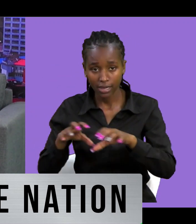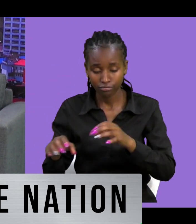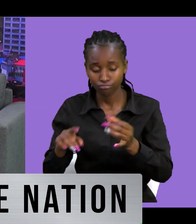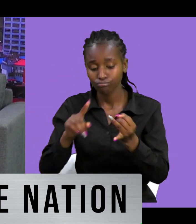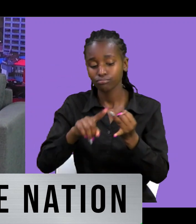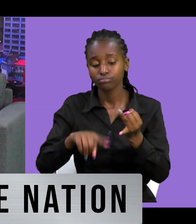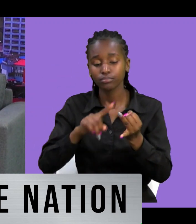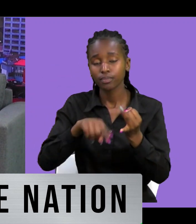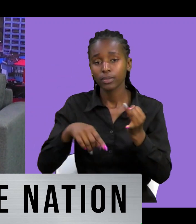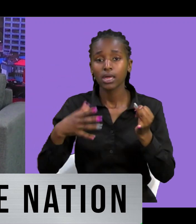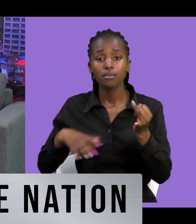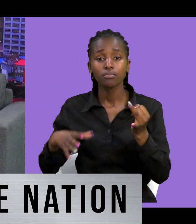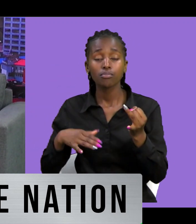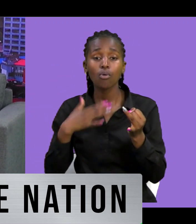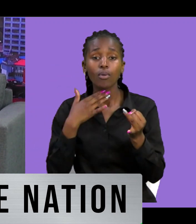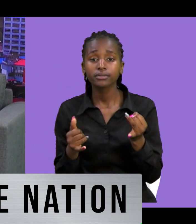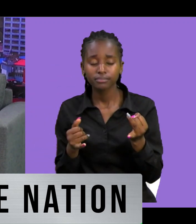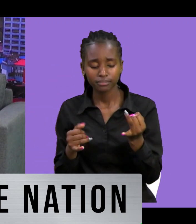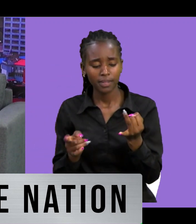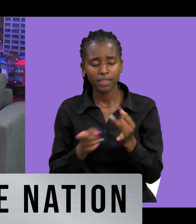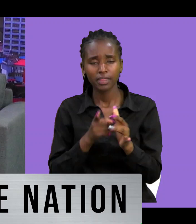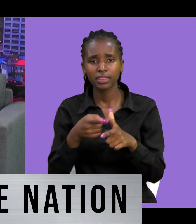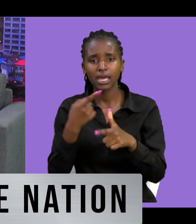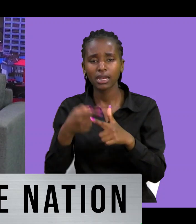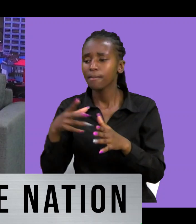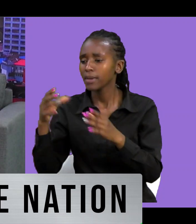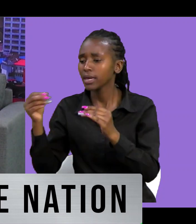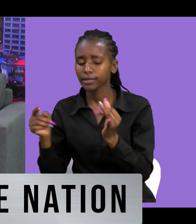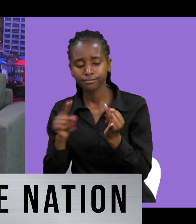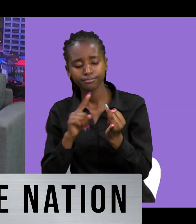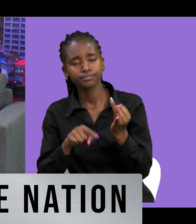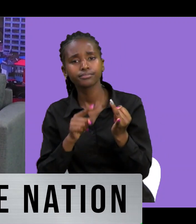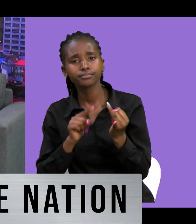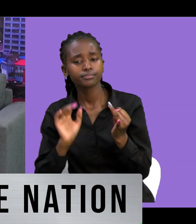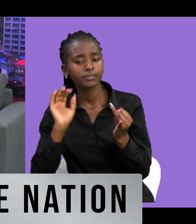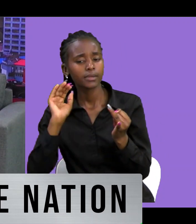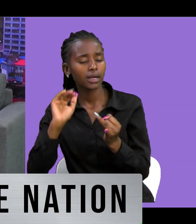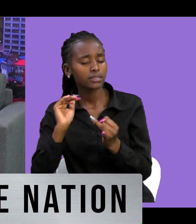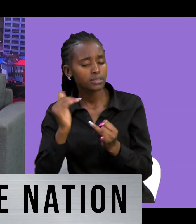many people will come to this stadium? Probably during events or